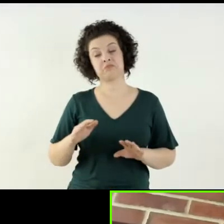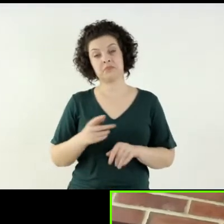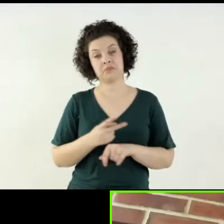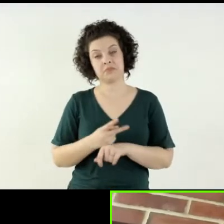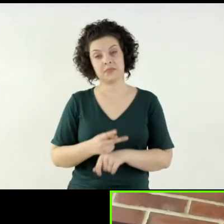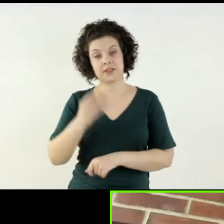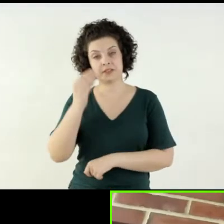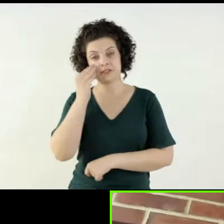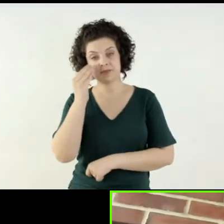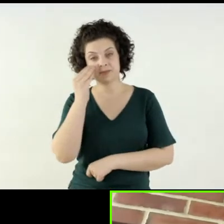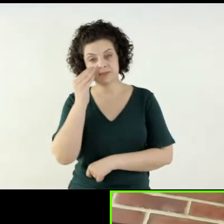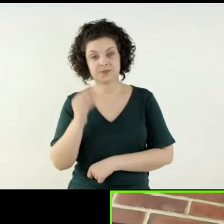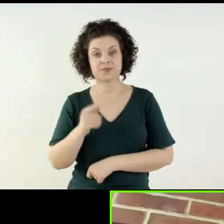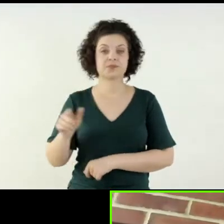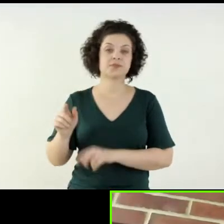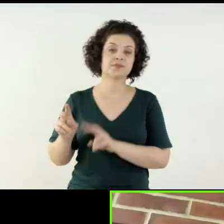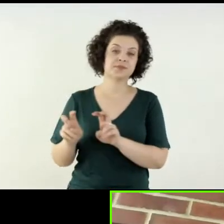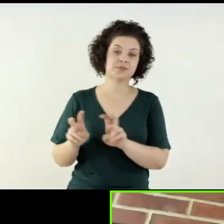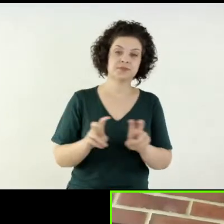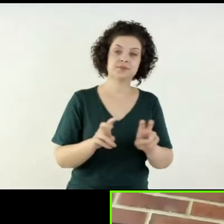for everybody.